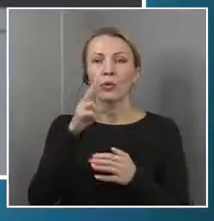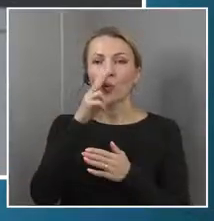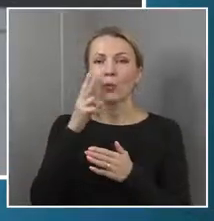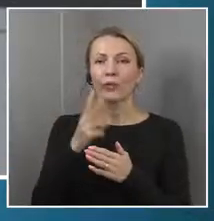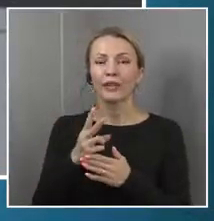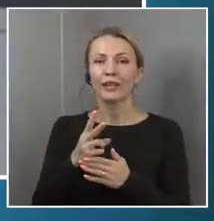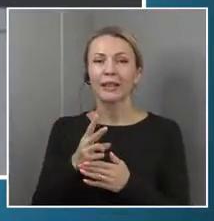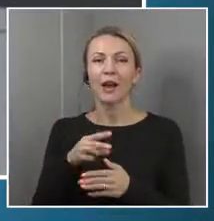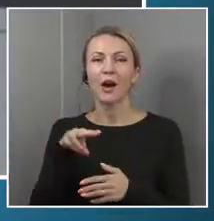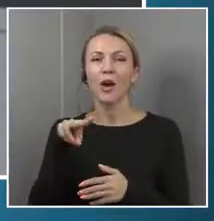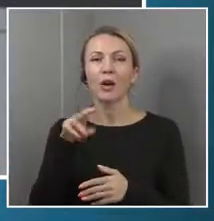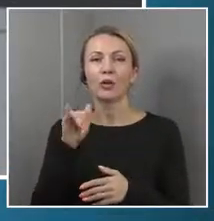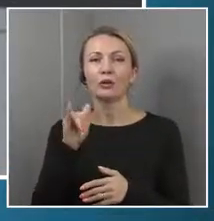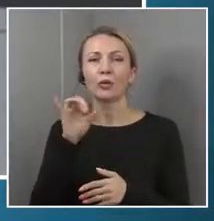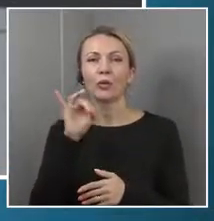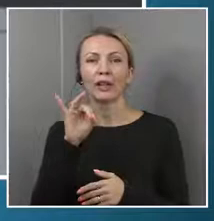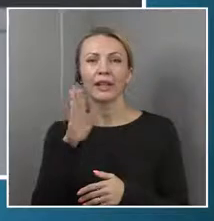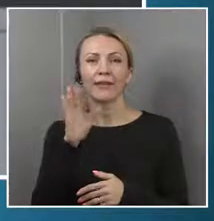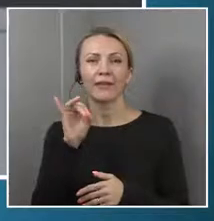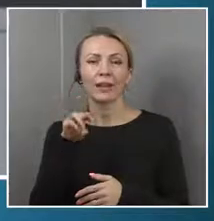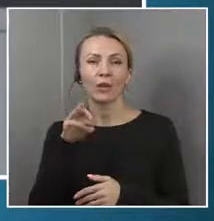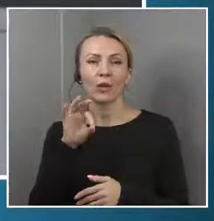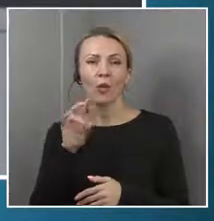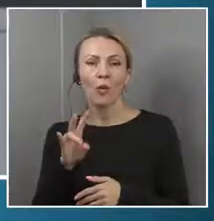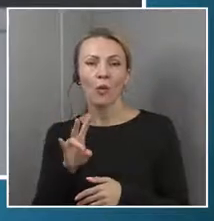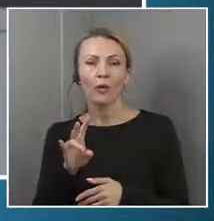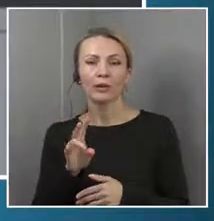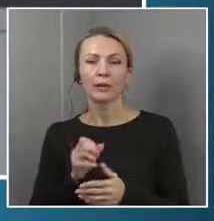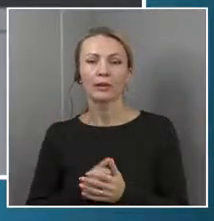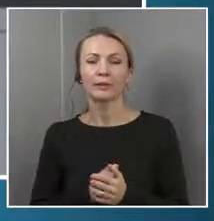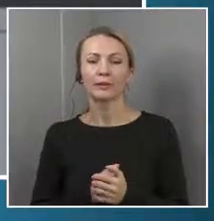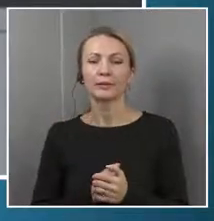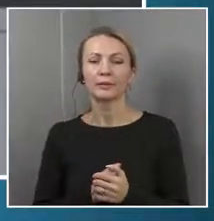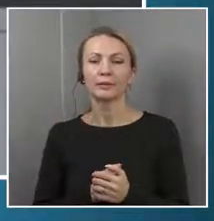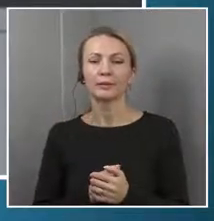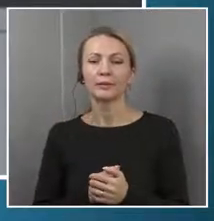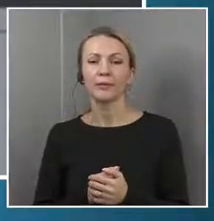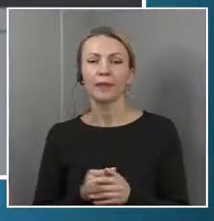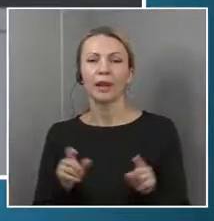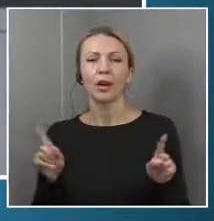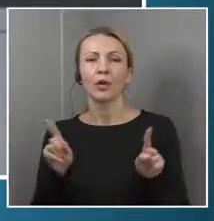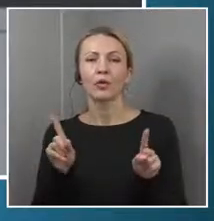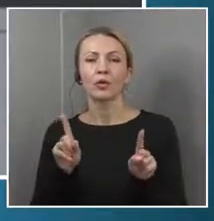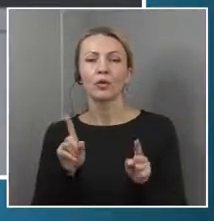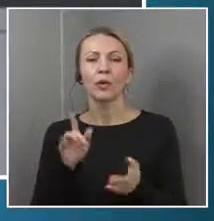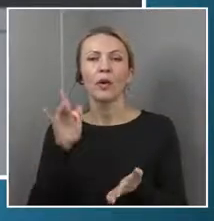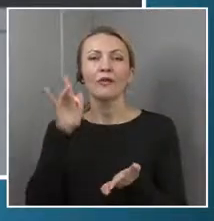consumerism leads to us having more Louis Vuitton,